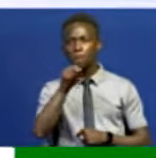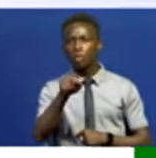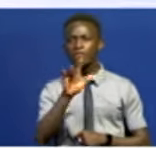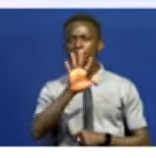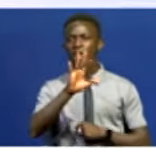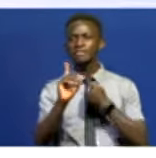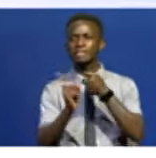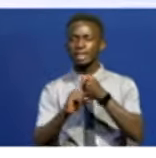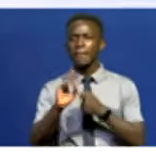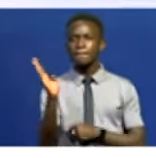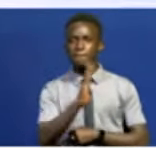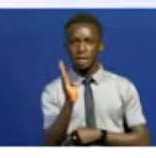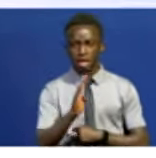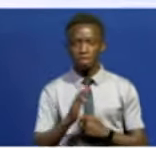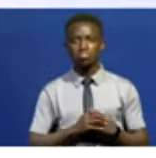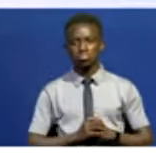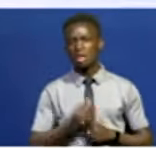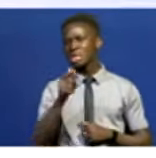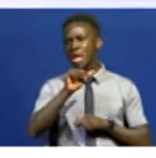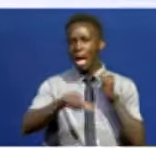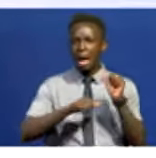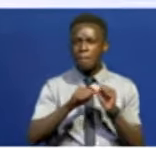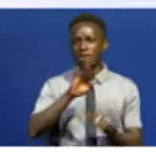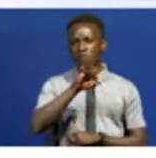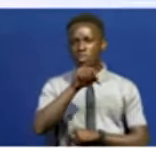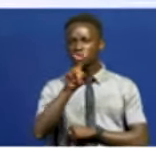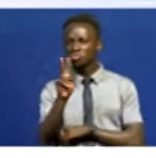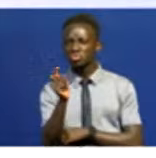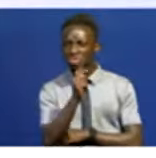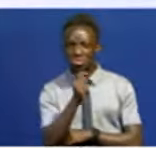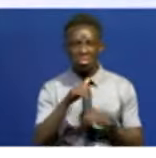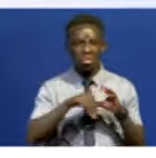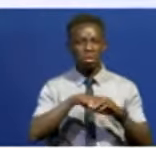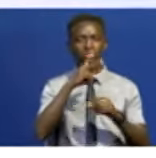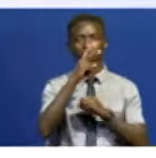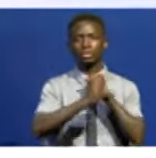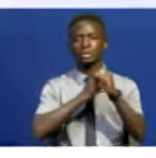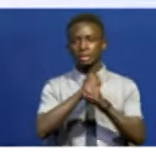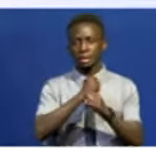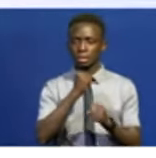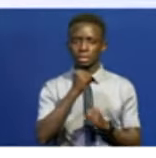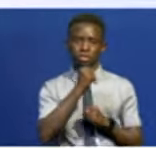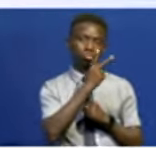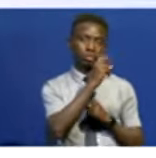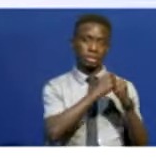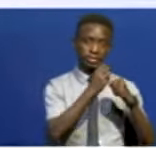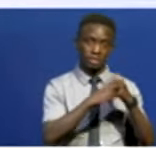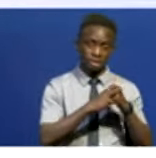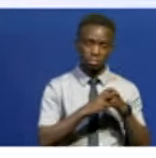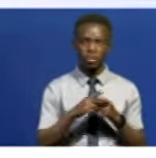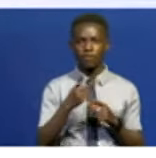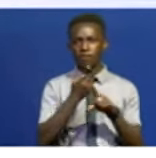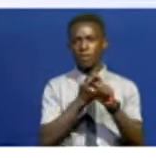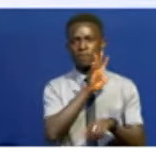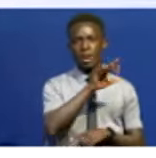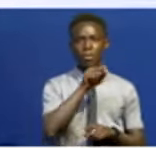US$28.56 billion, about $4.2 trillion in 2017, from $5.5 billion,